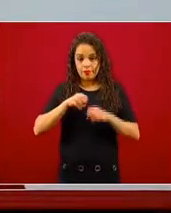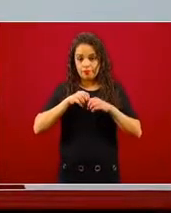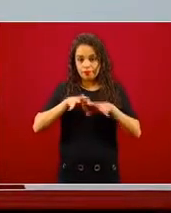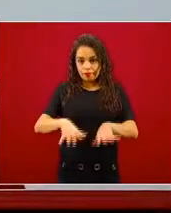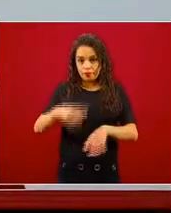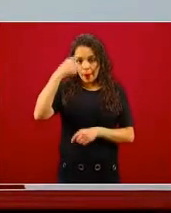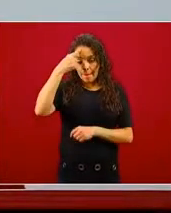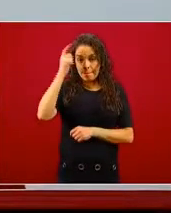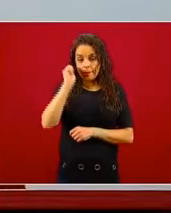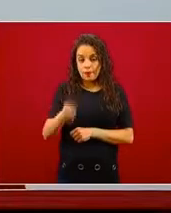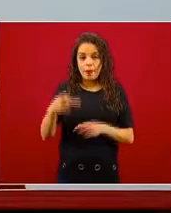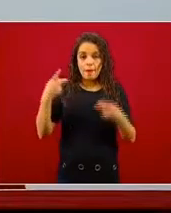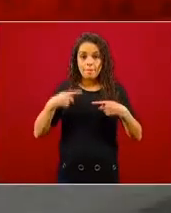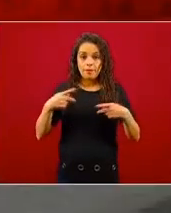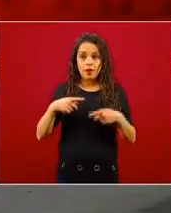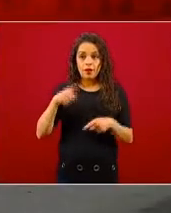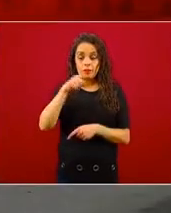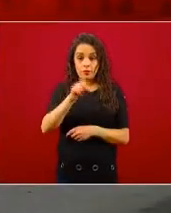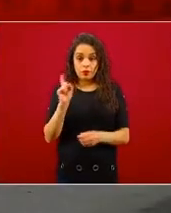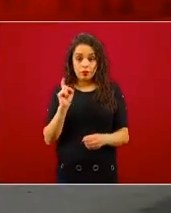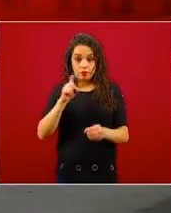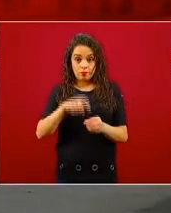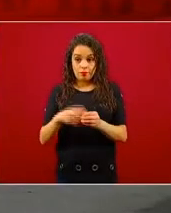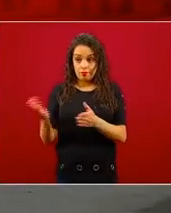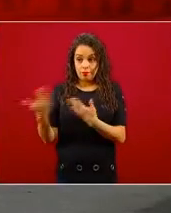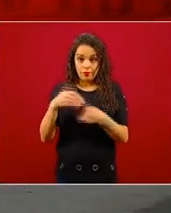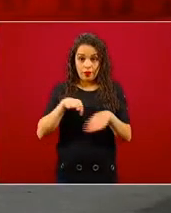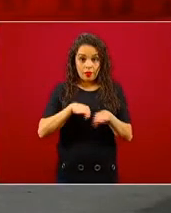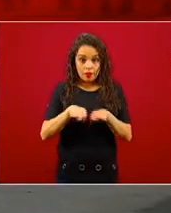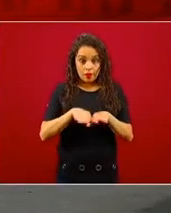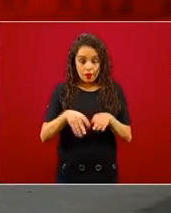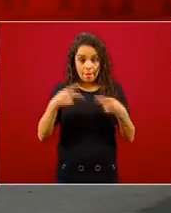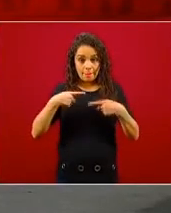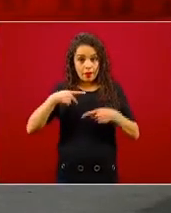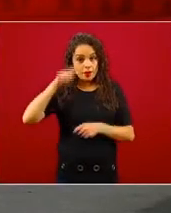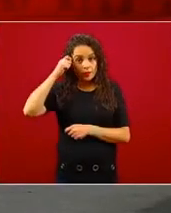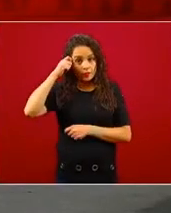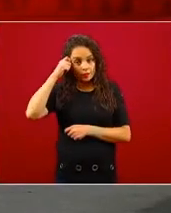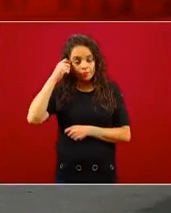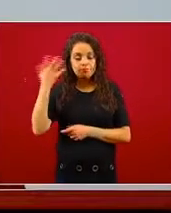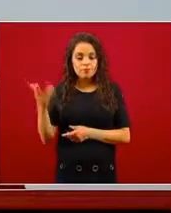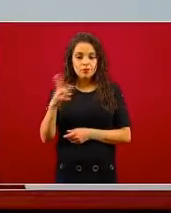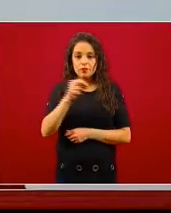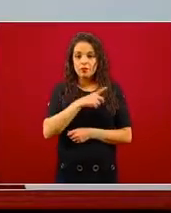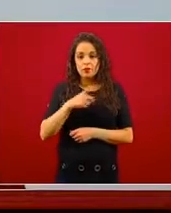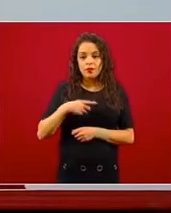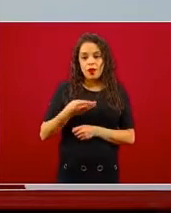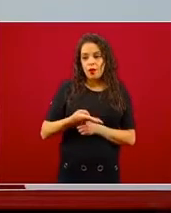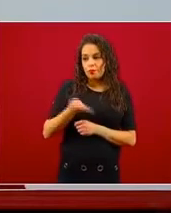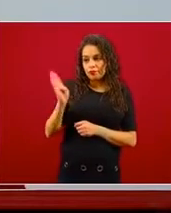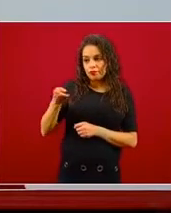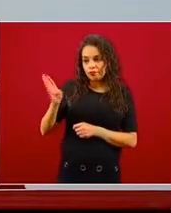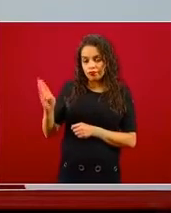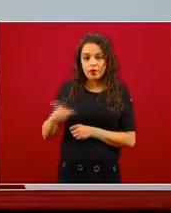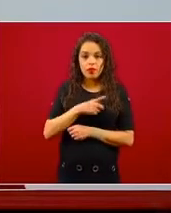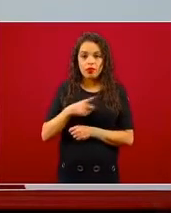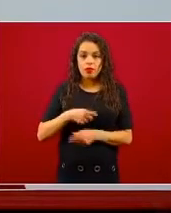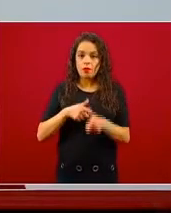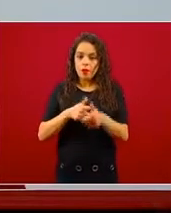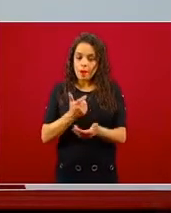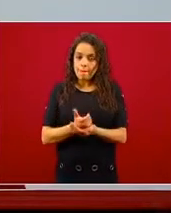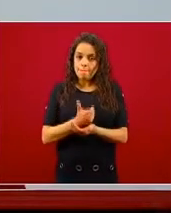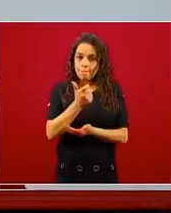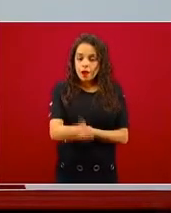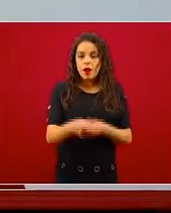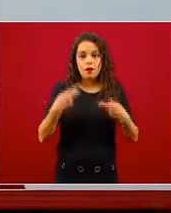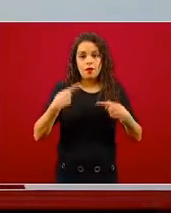So that's why CASEC is launching this campaign as an appeal to employers. We ask